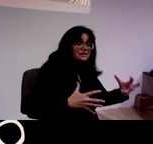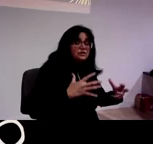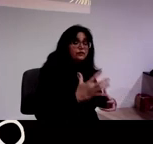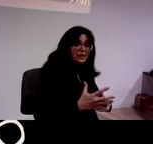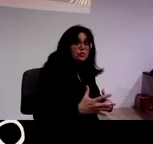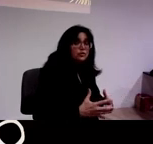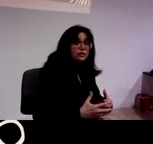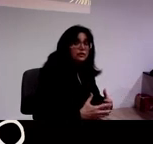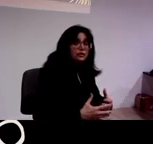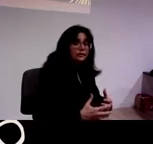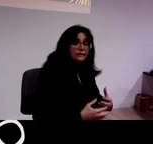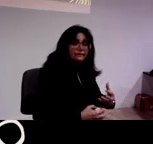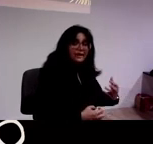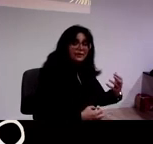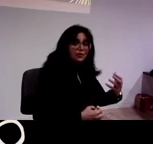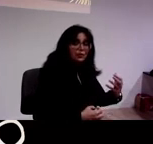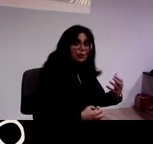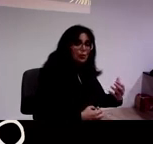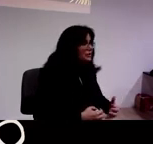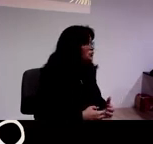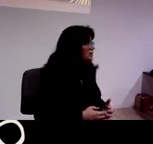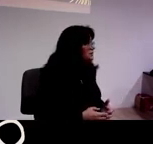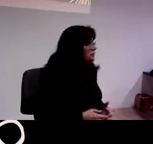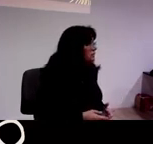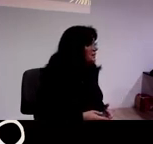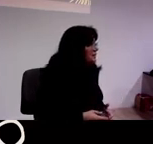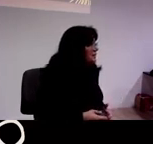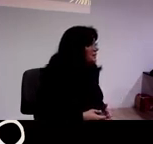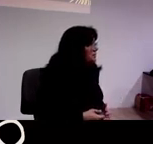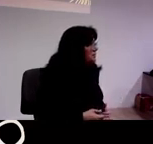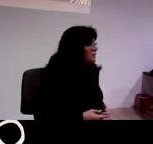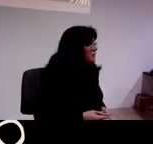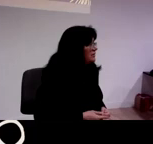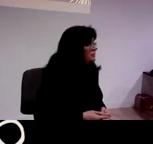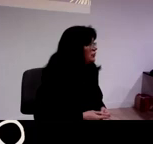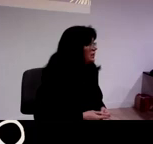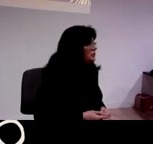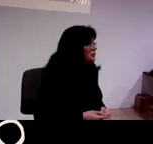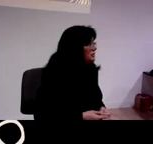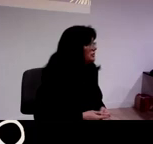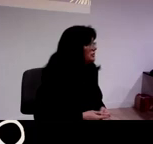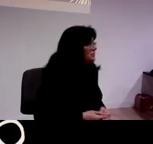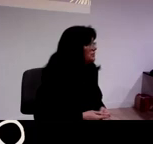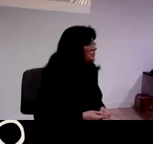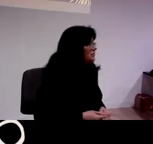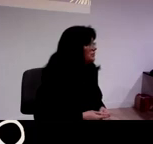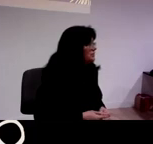And so that's the framework that we're trying to bring to our